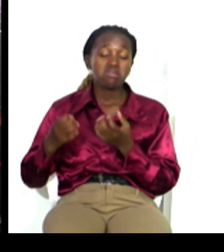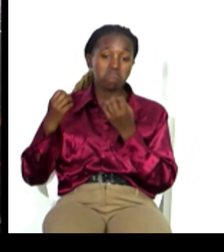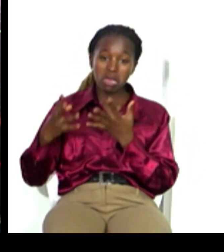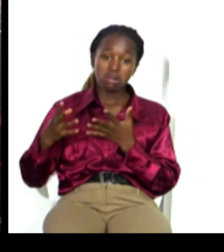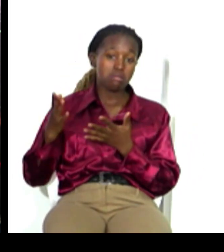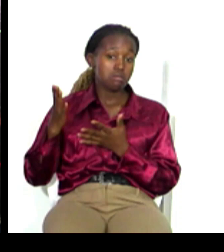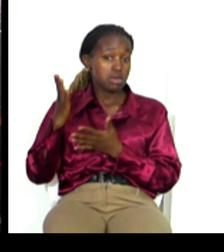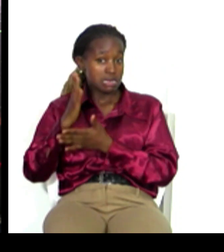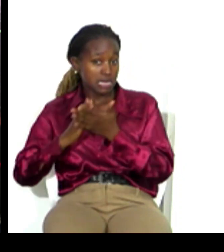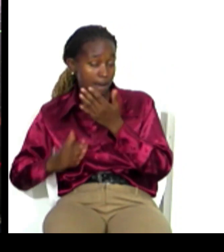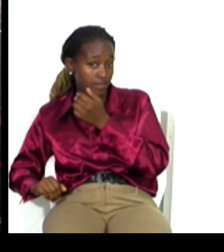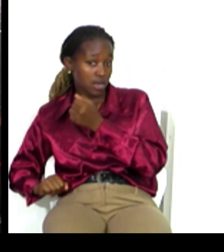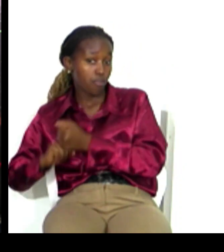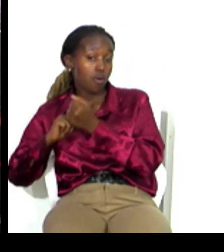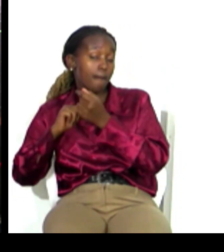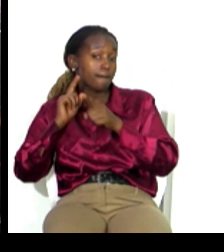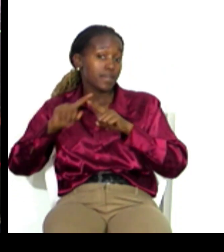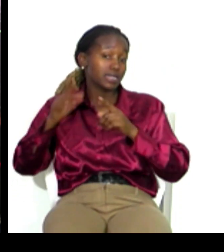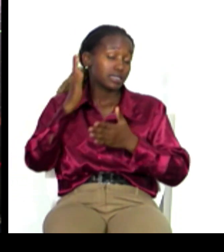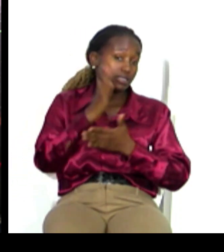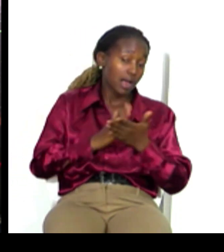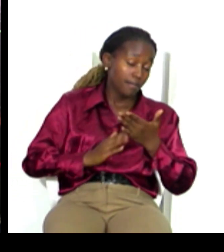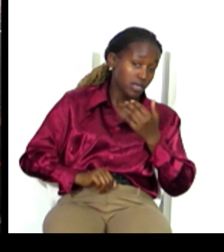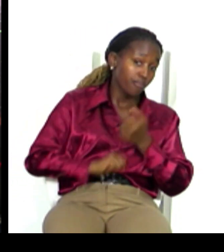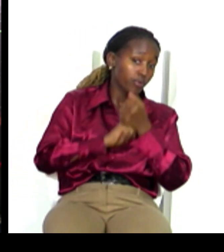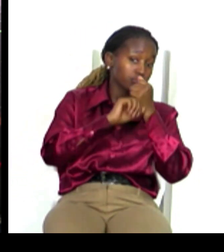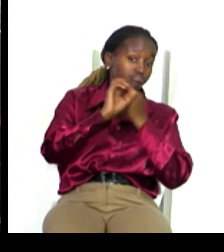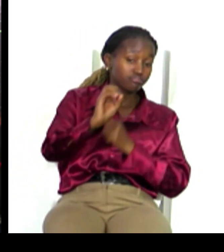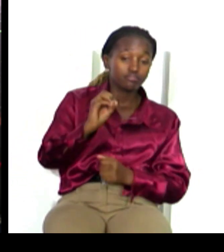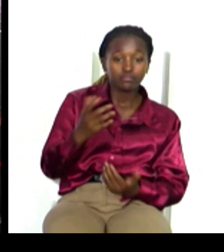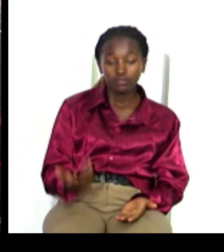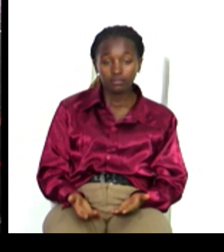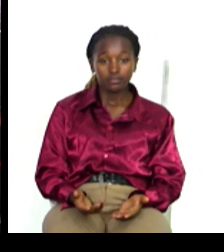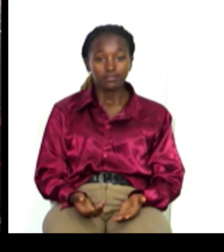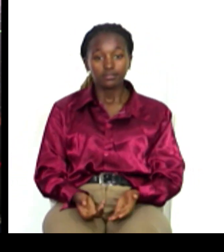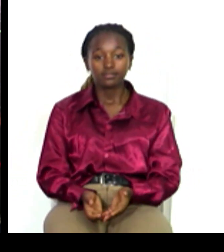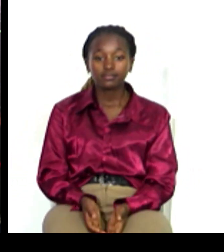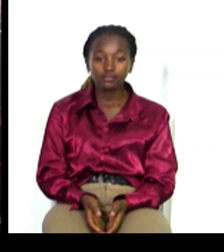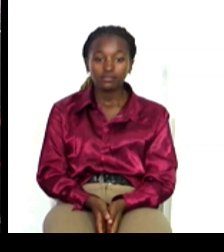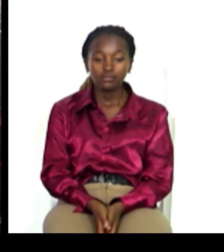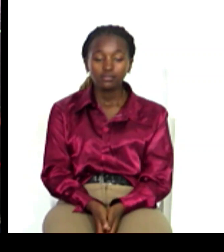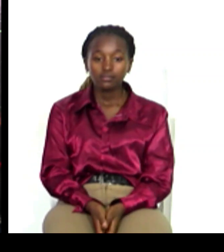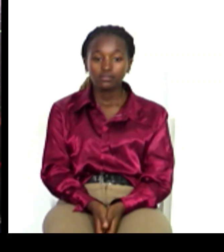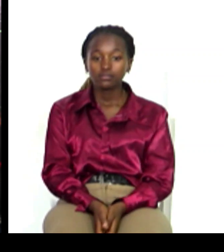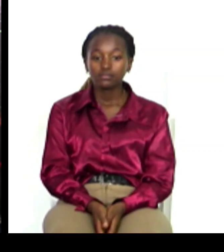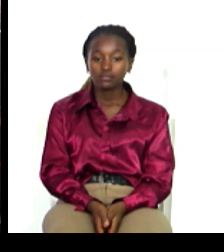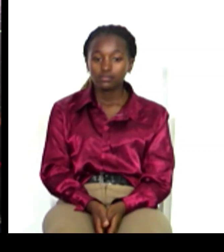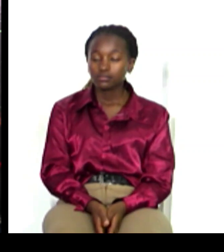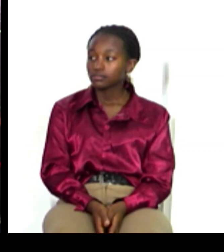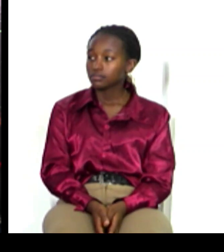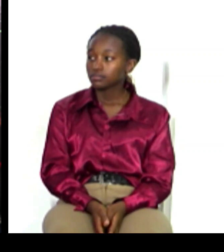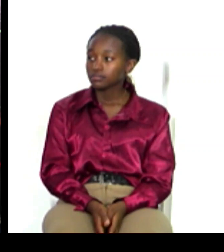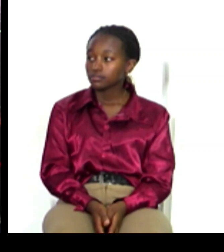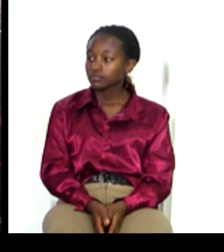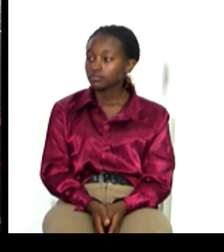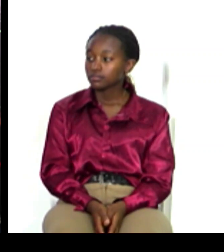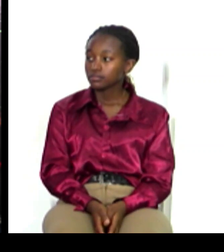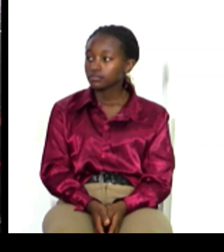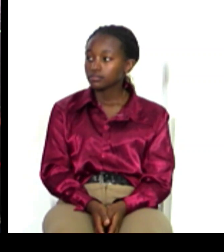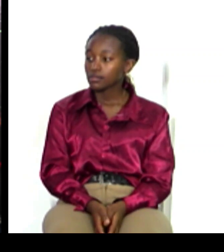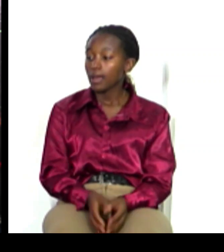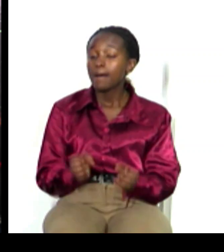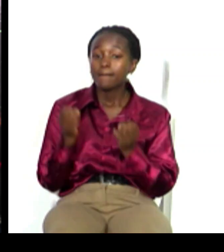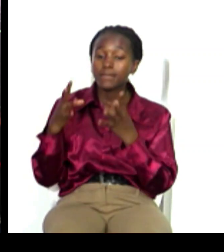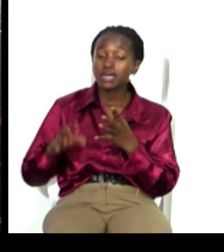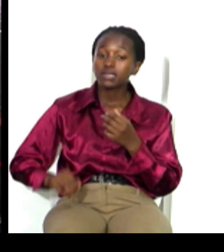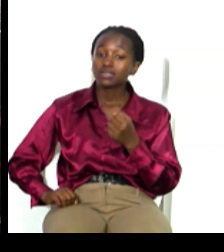are not supporting Raila, but there are so many countries Since that you have said that so many are supporting him. yeah, but Yes. you know that so many are supporting